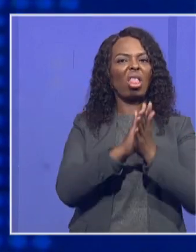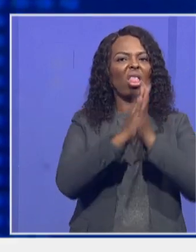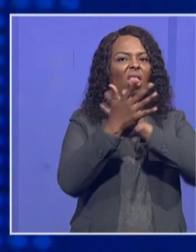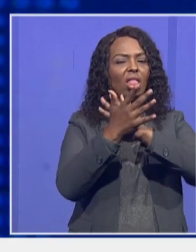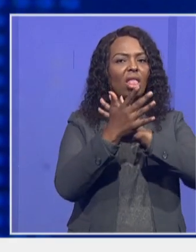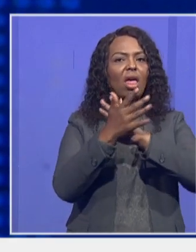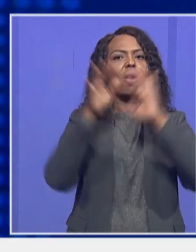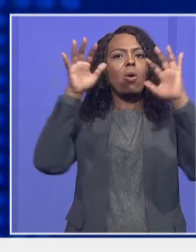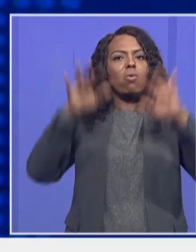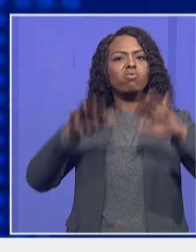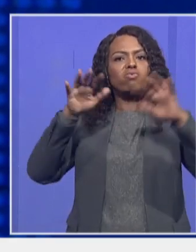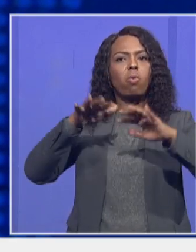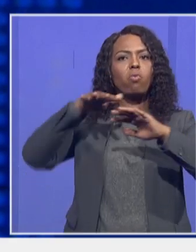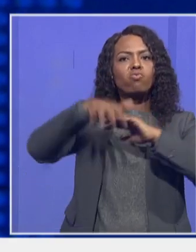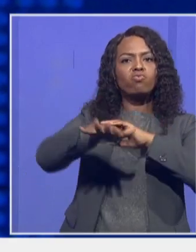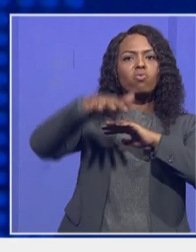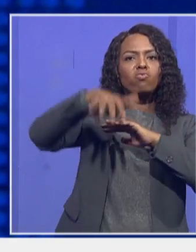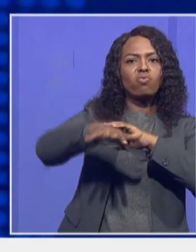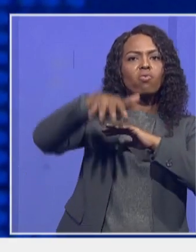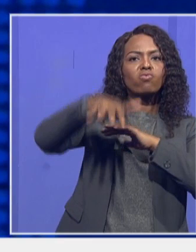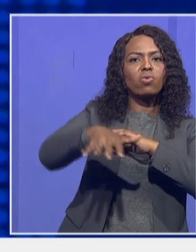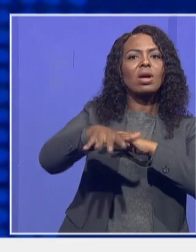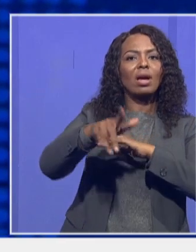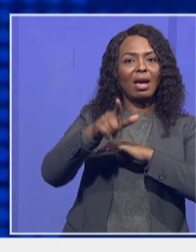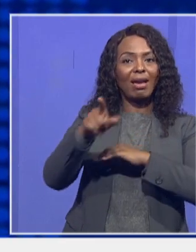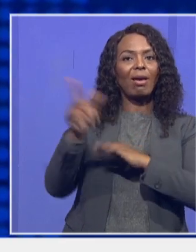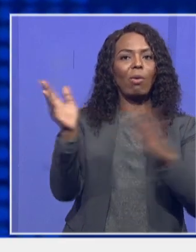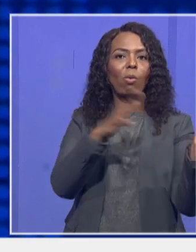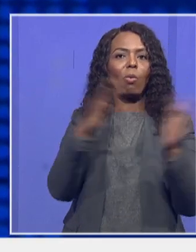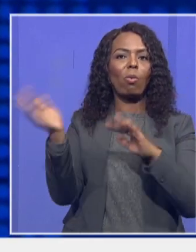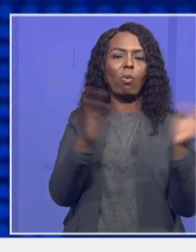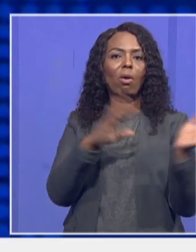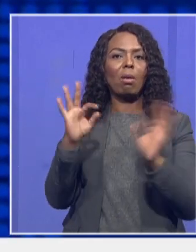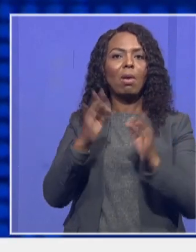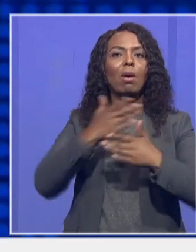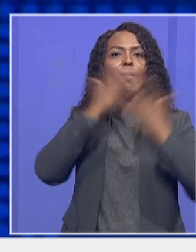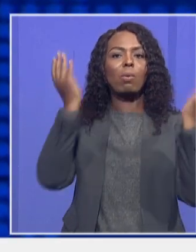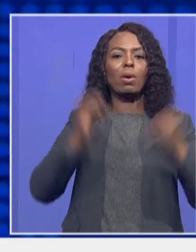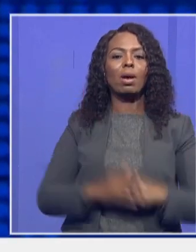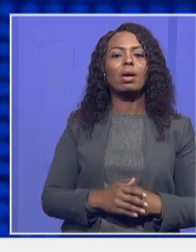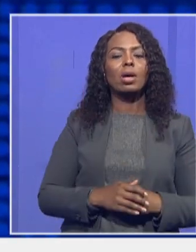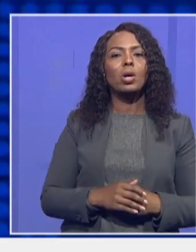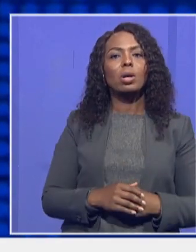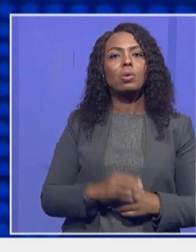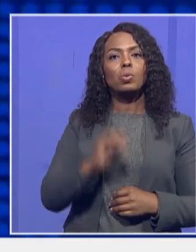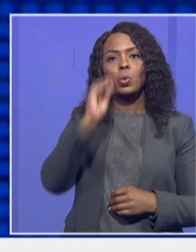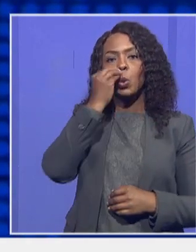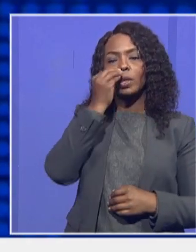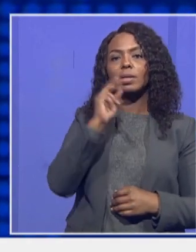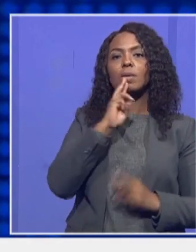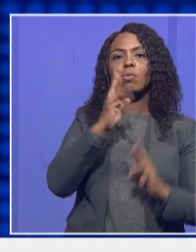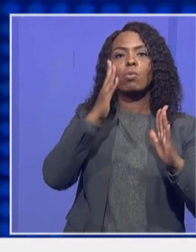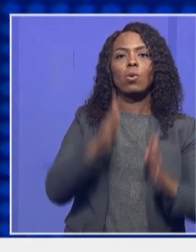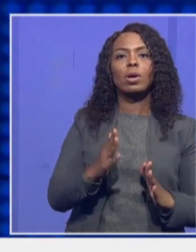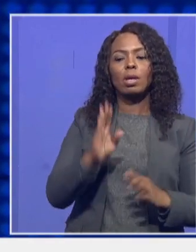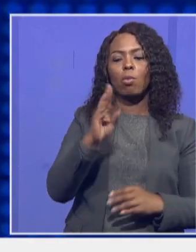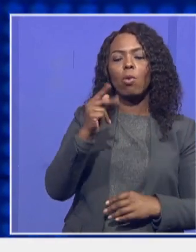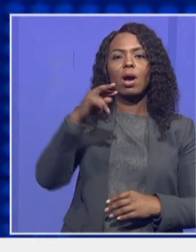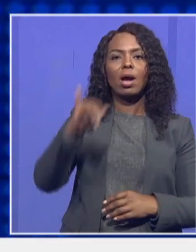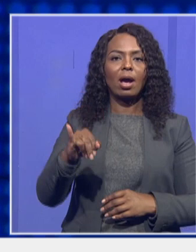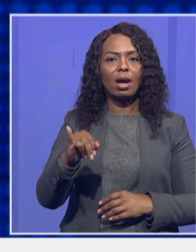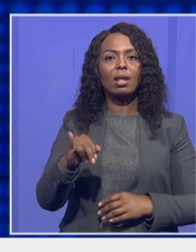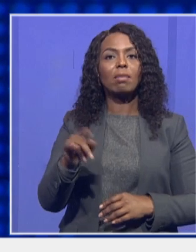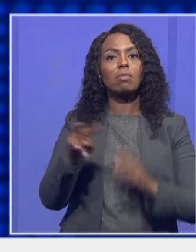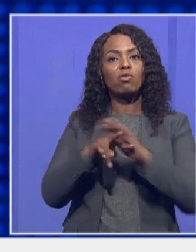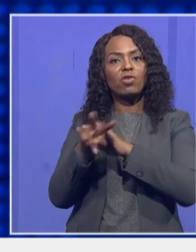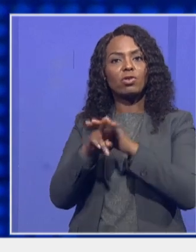areas already affected by the inclement weather. SABC News reporter Bongani Gema and video journalist are following the story for us